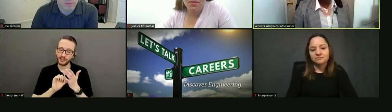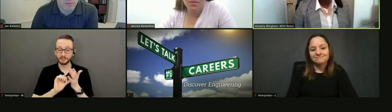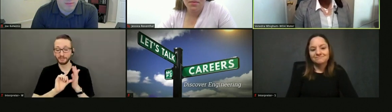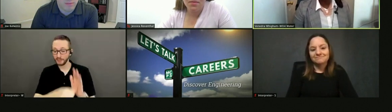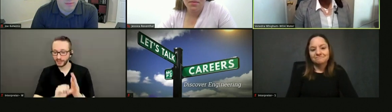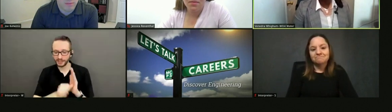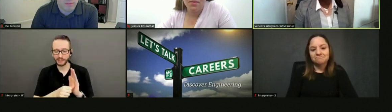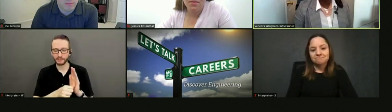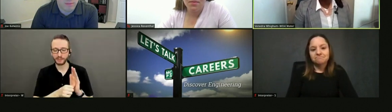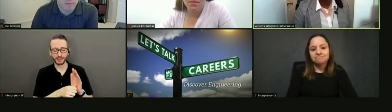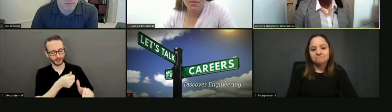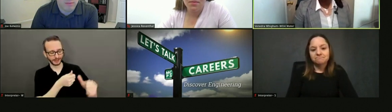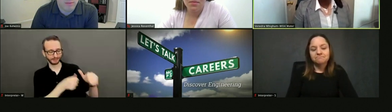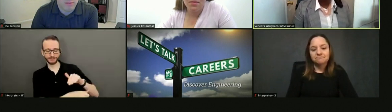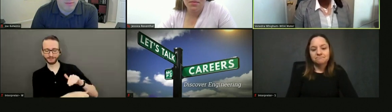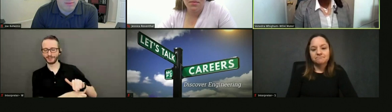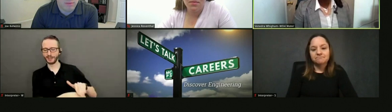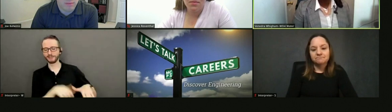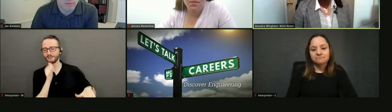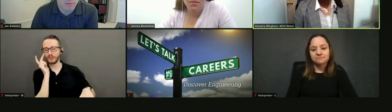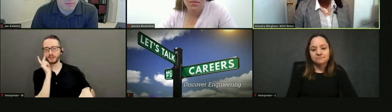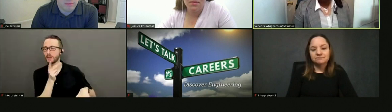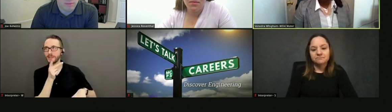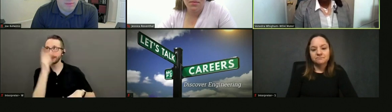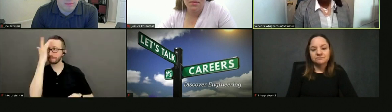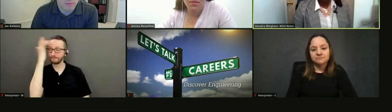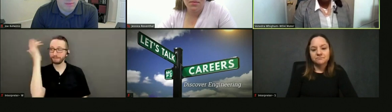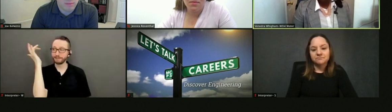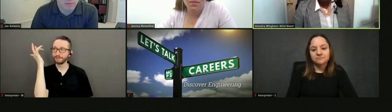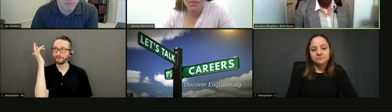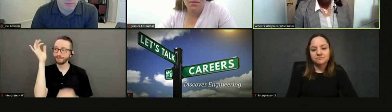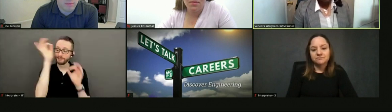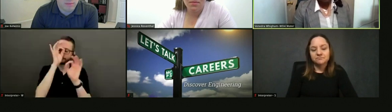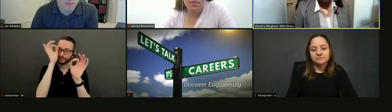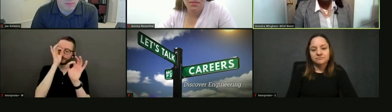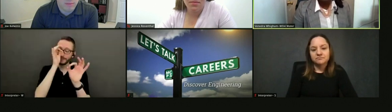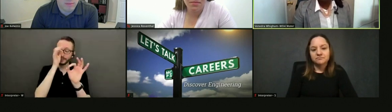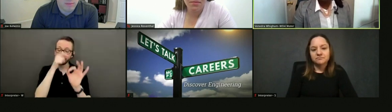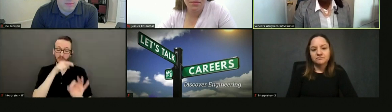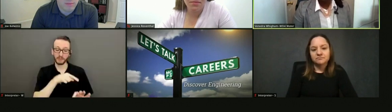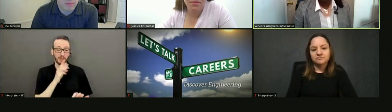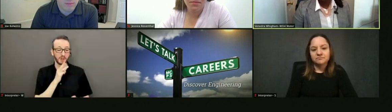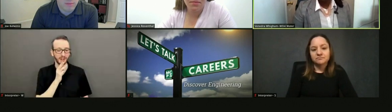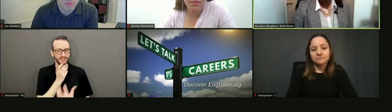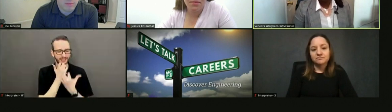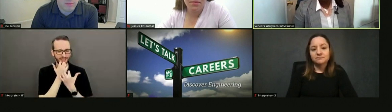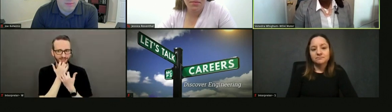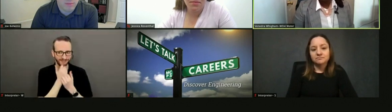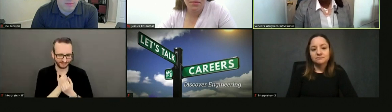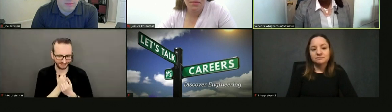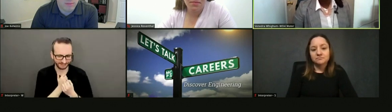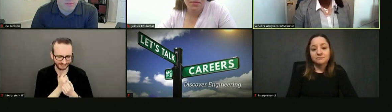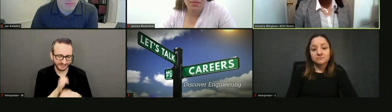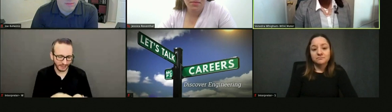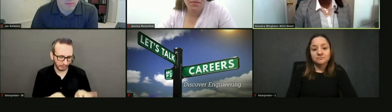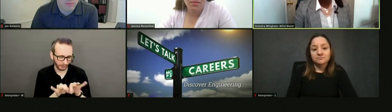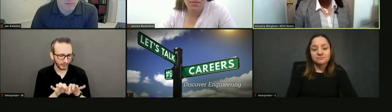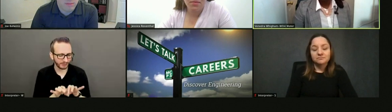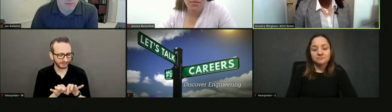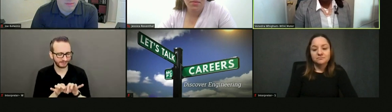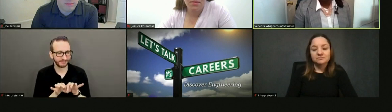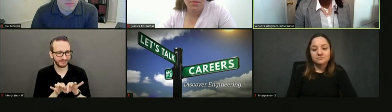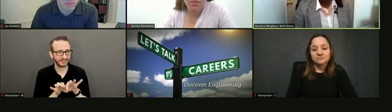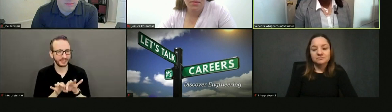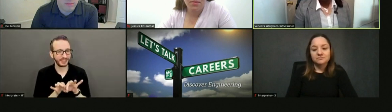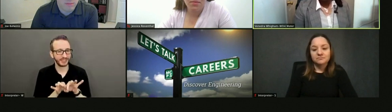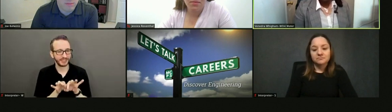mind. Those are some of the things that are pretty much, they're kind of precious right now. So I think